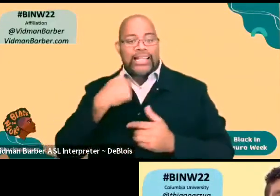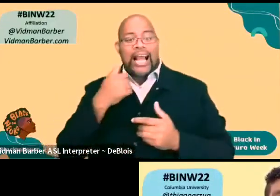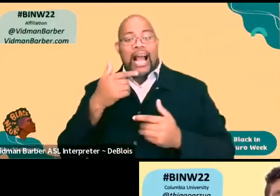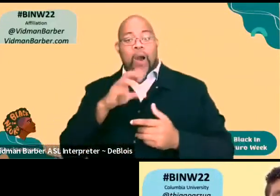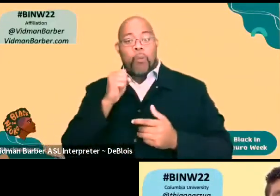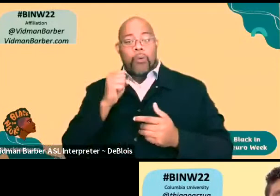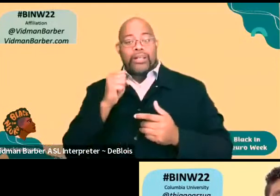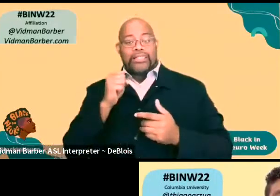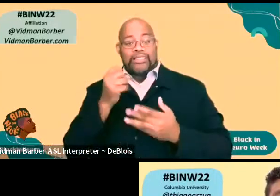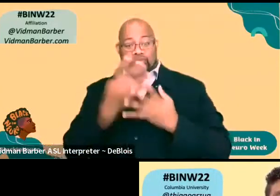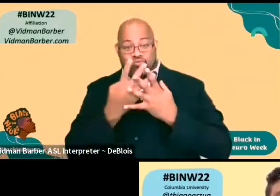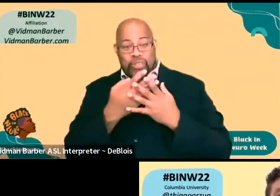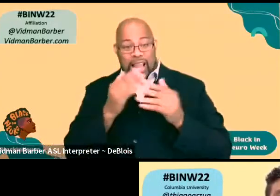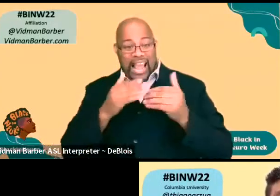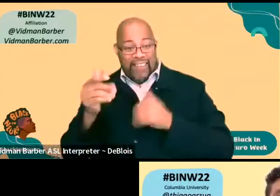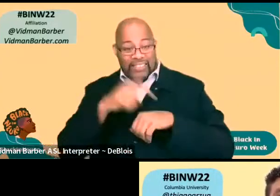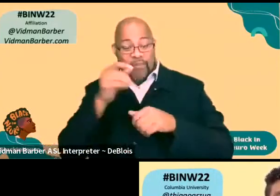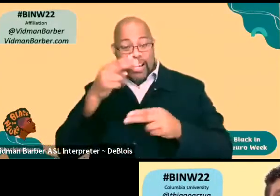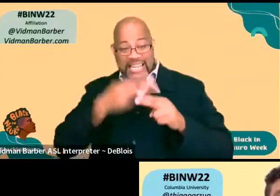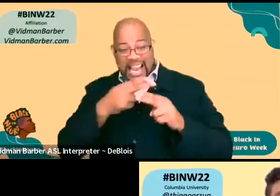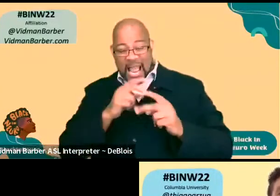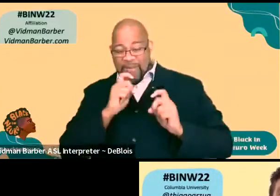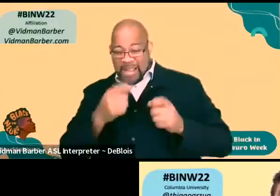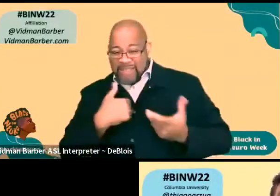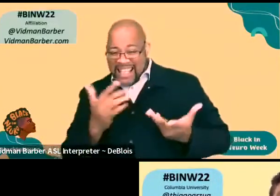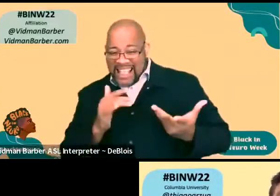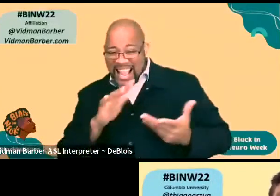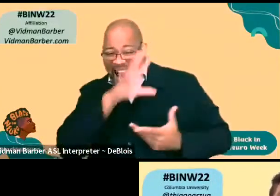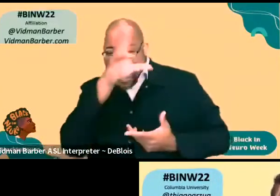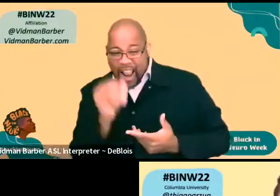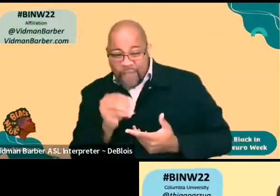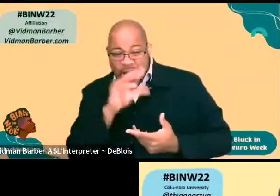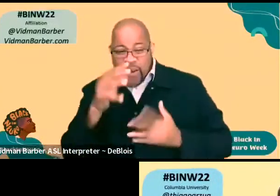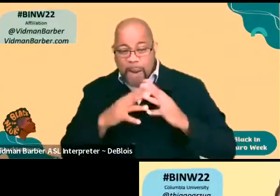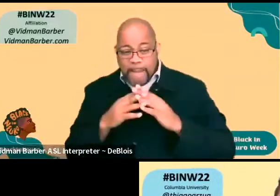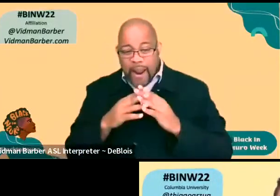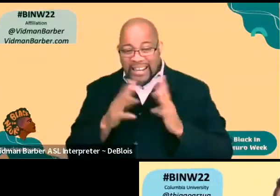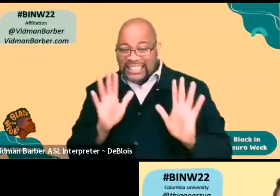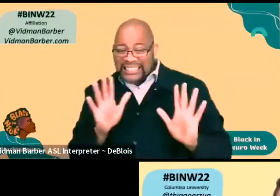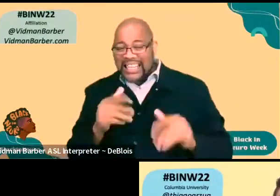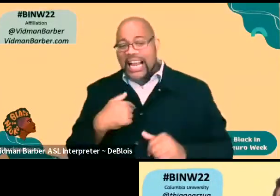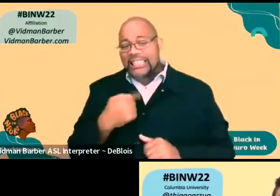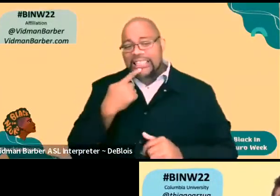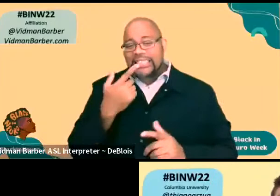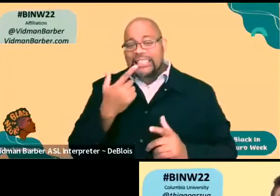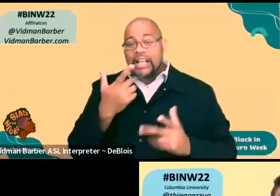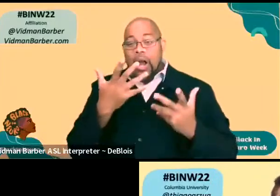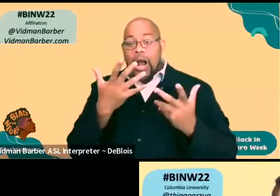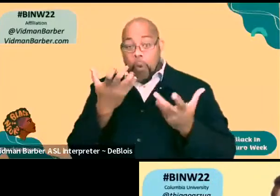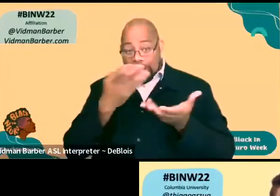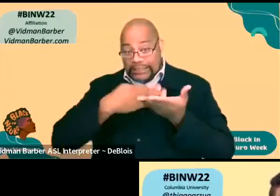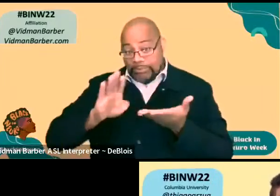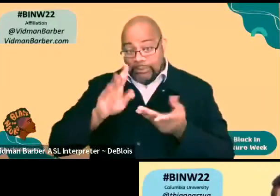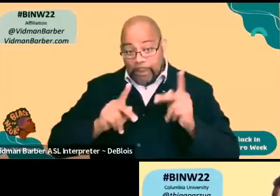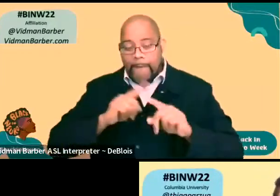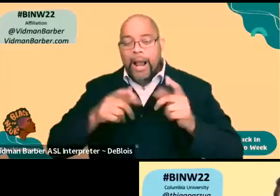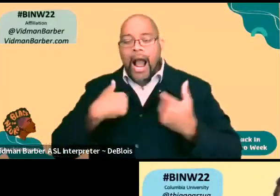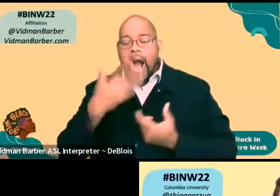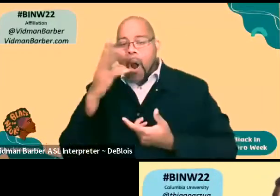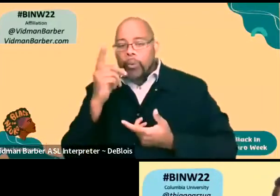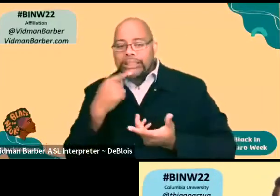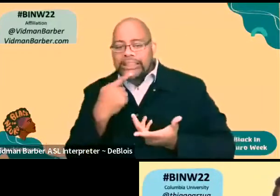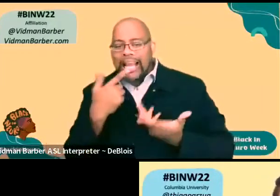was screening people ahead of time. If your name kind of gave off like an African or African-American flair, I'd say, I wouldn't dismiss people, but I would